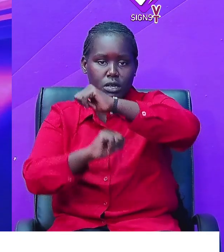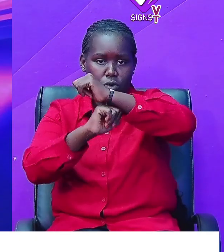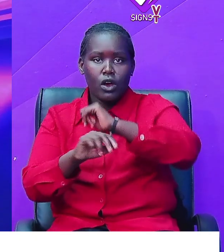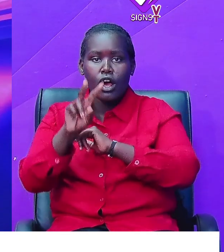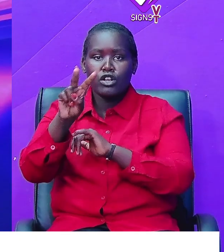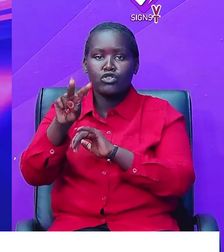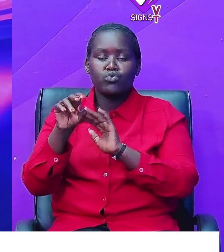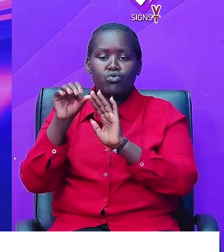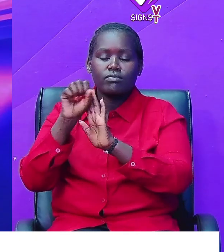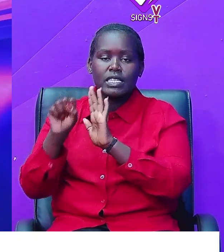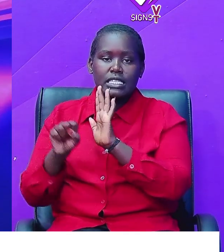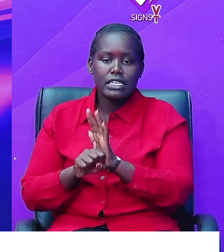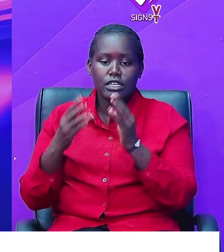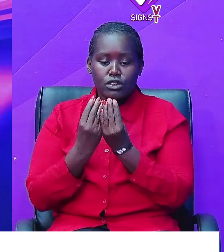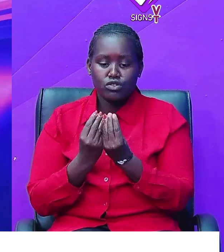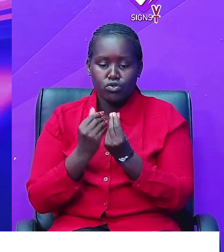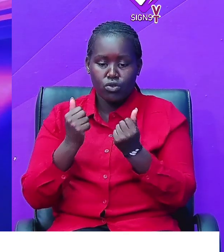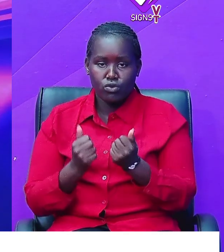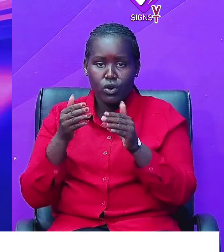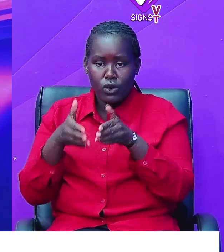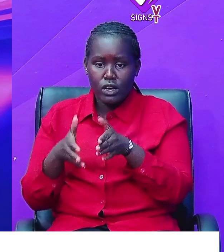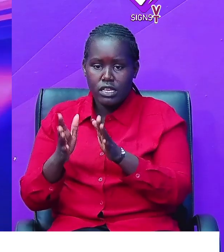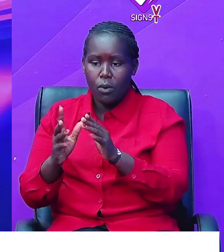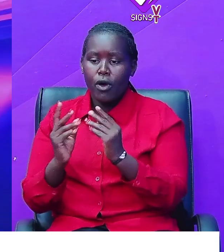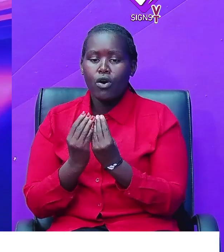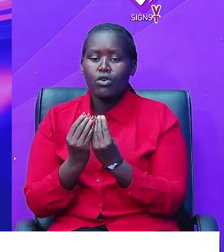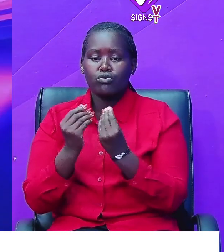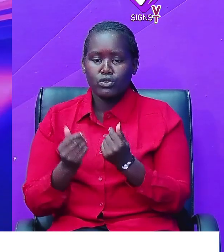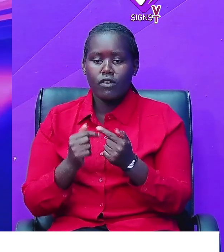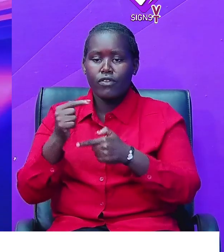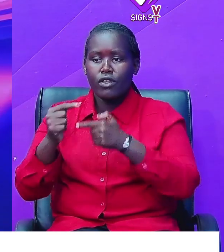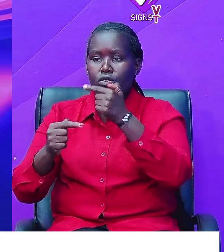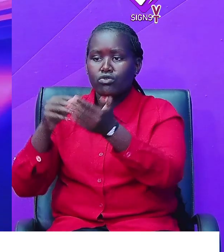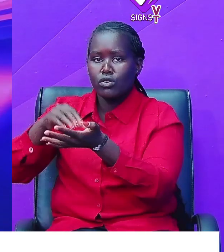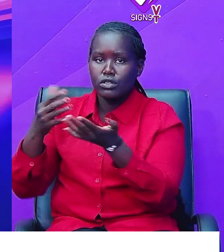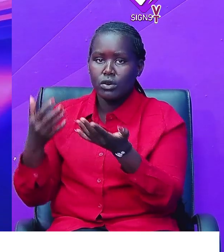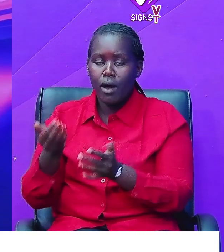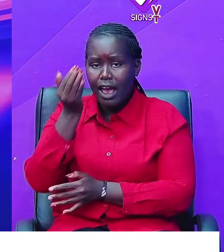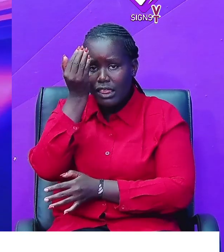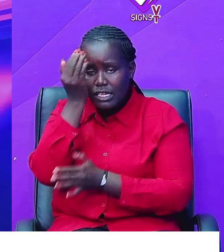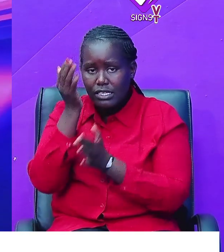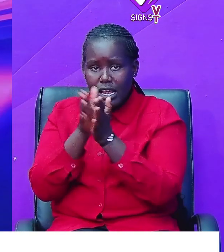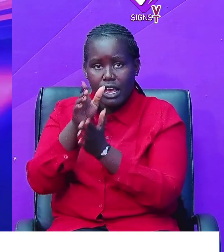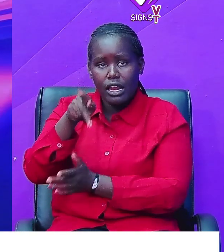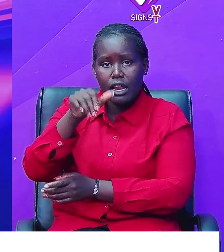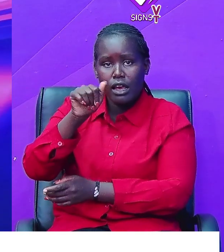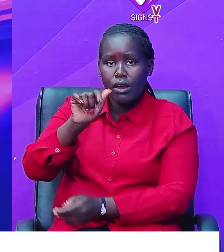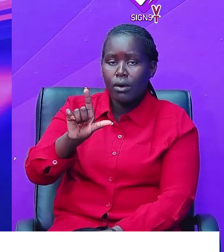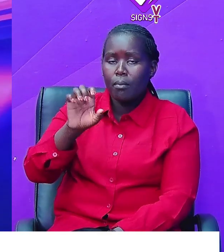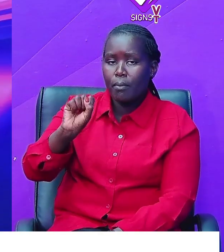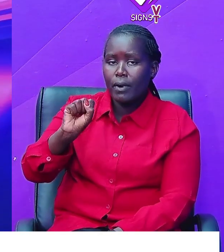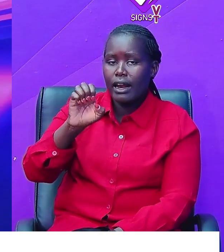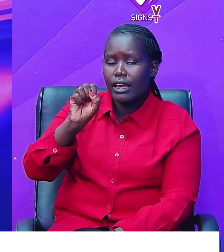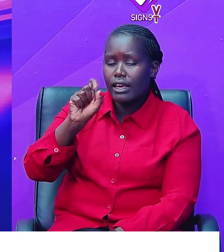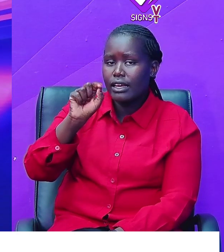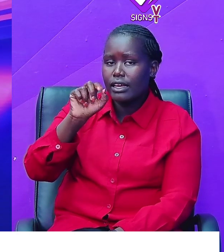solution as the path to resolving the ongoing crisis in the Israel-Palestine conflict. The